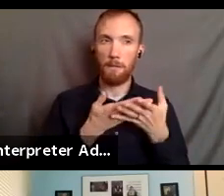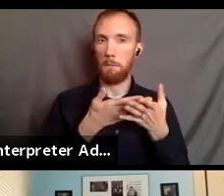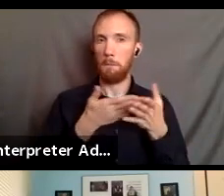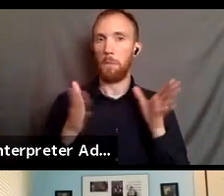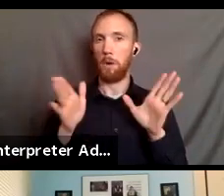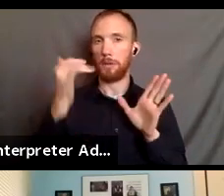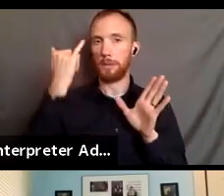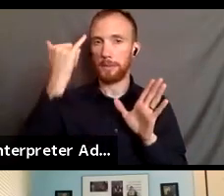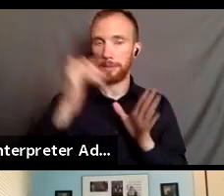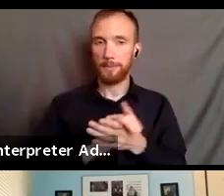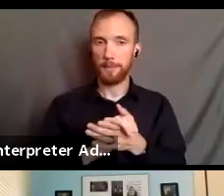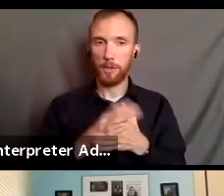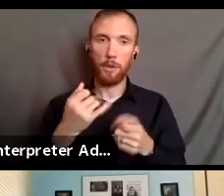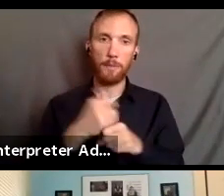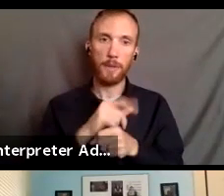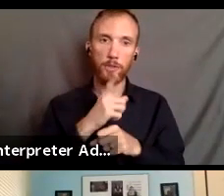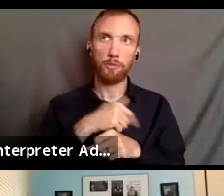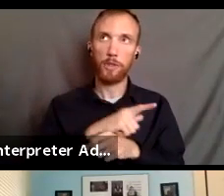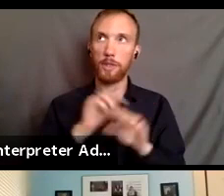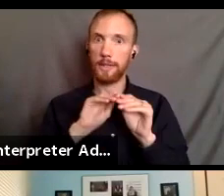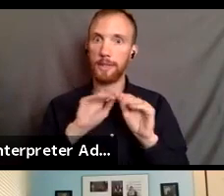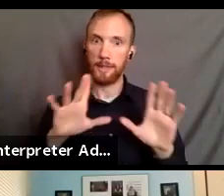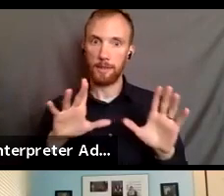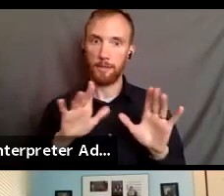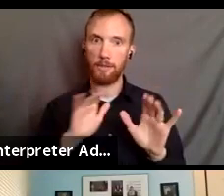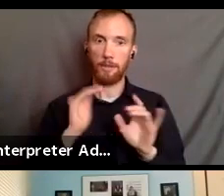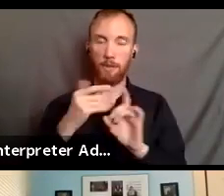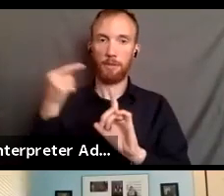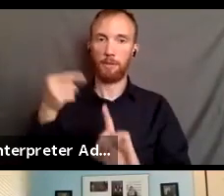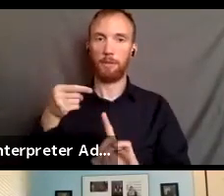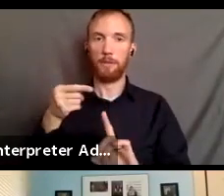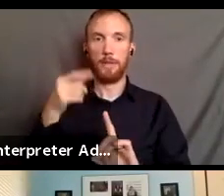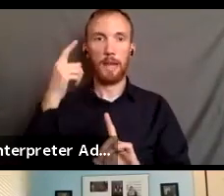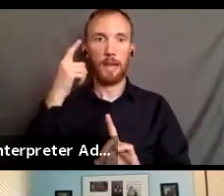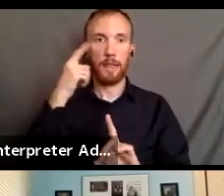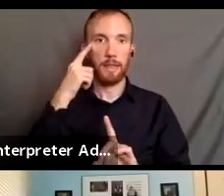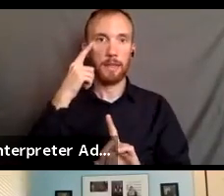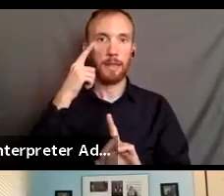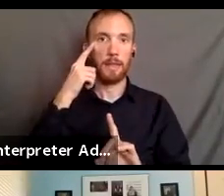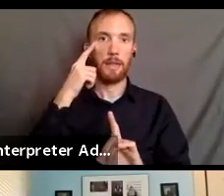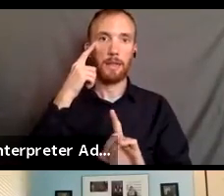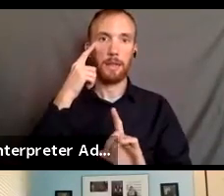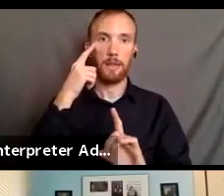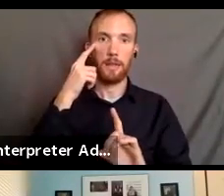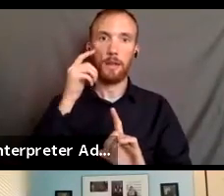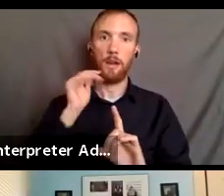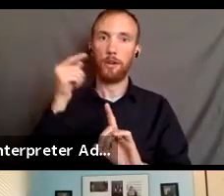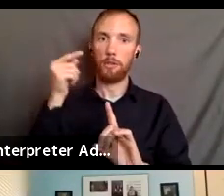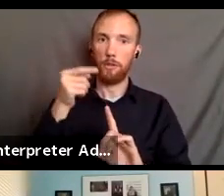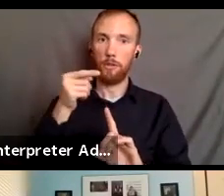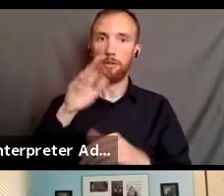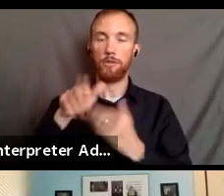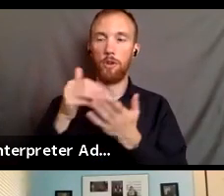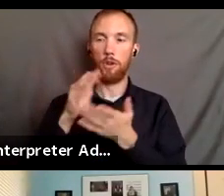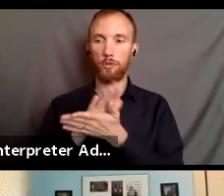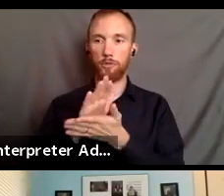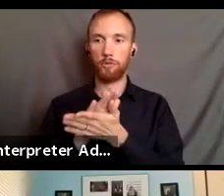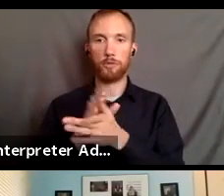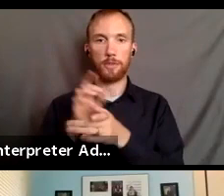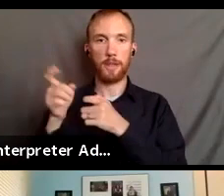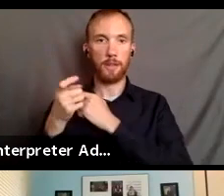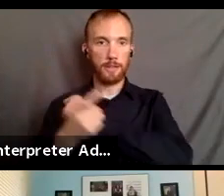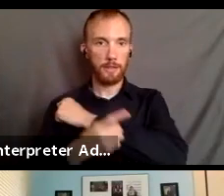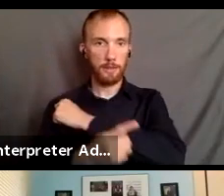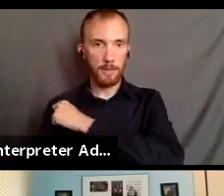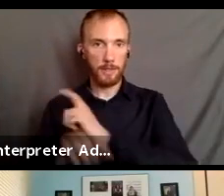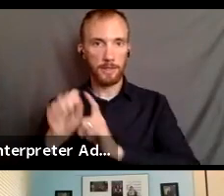trying to accomplish and i think that is that every school handles disciplinary situations in ways that prioritize student